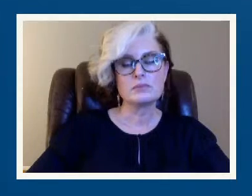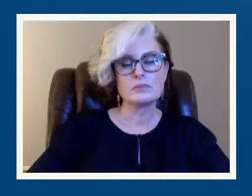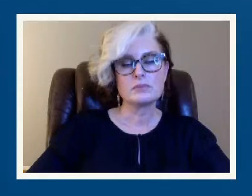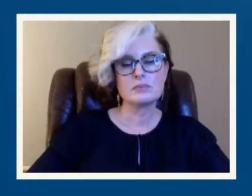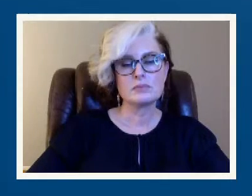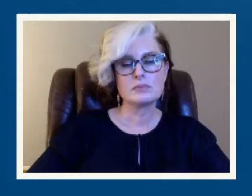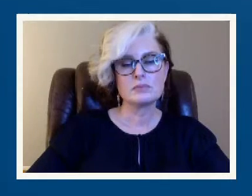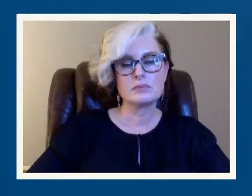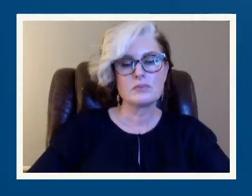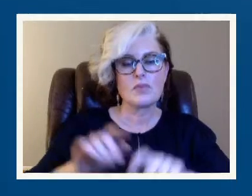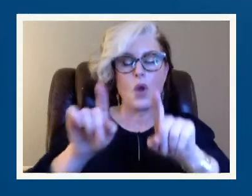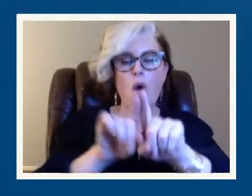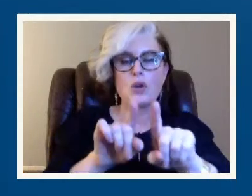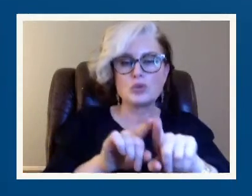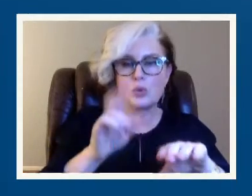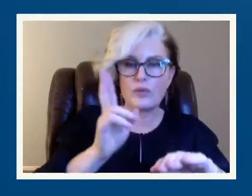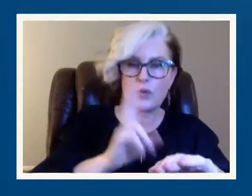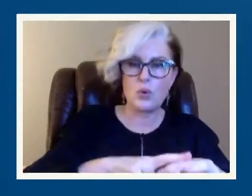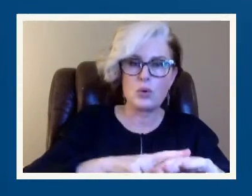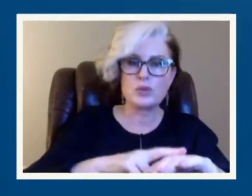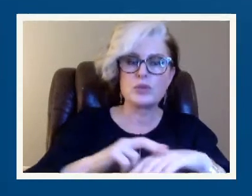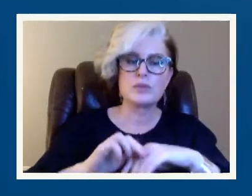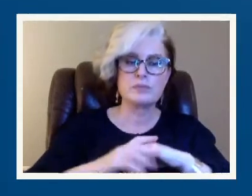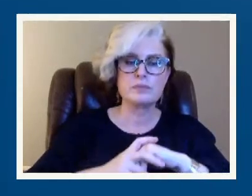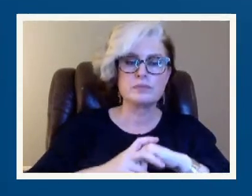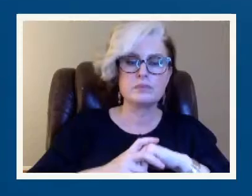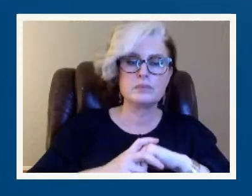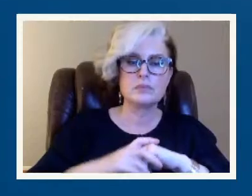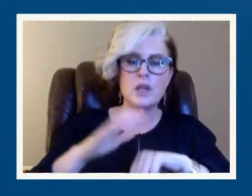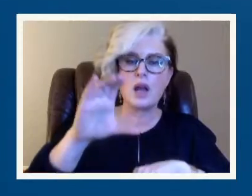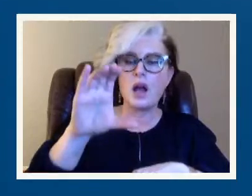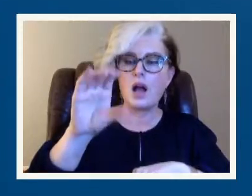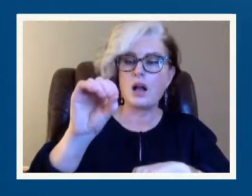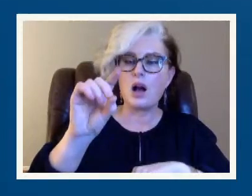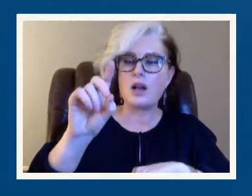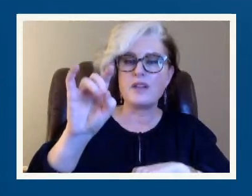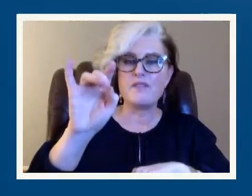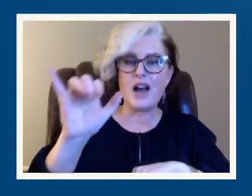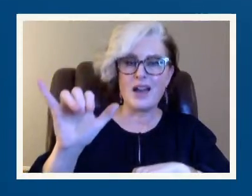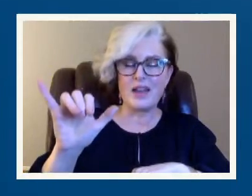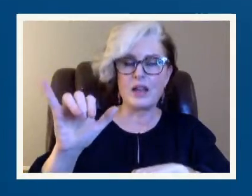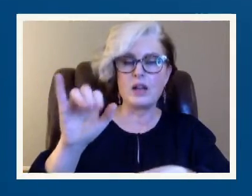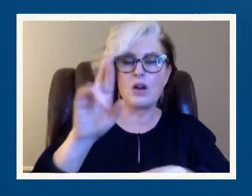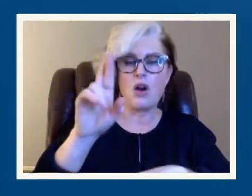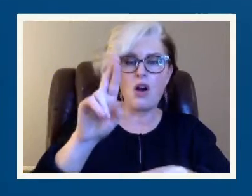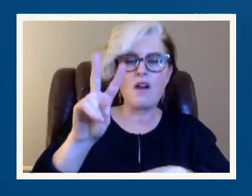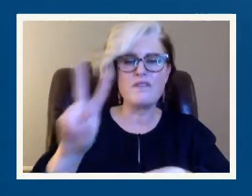And also, of course, codifying Roe v. Wade.